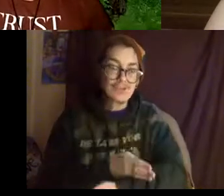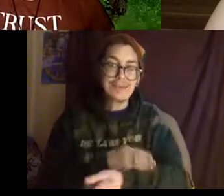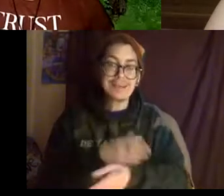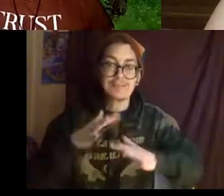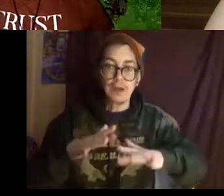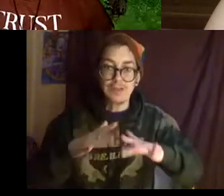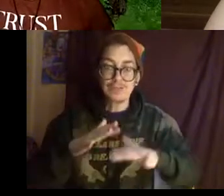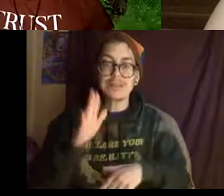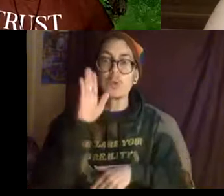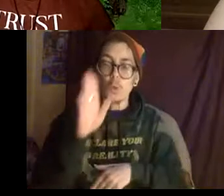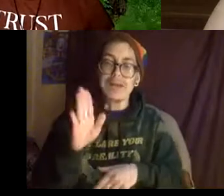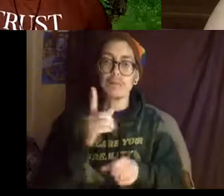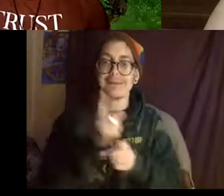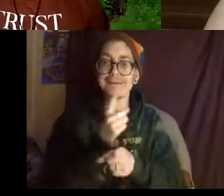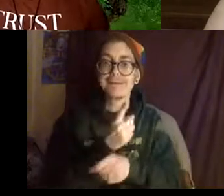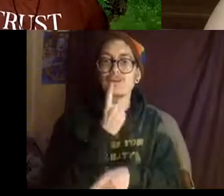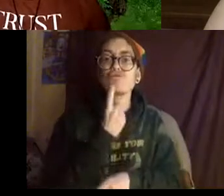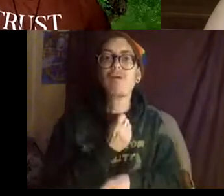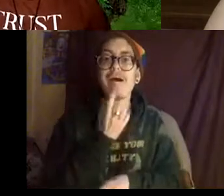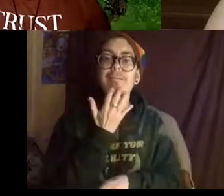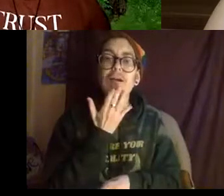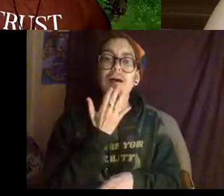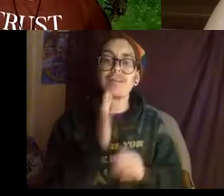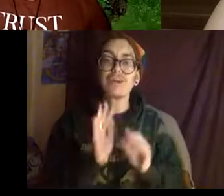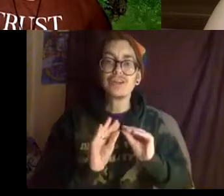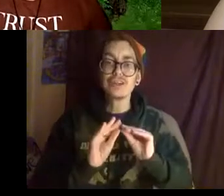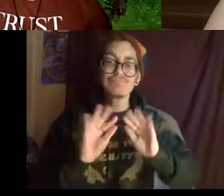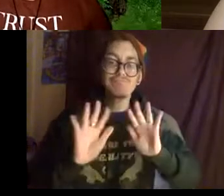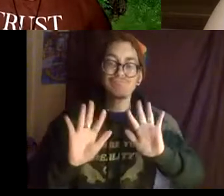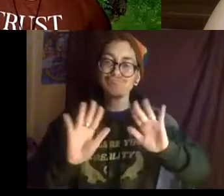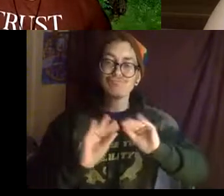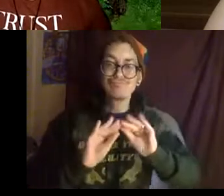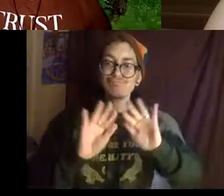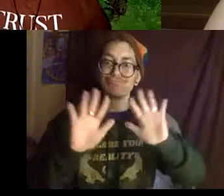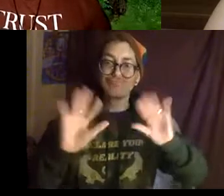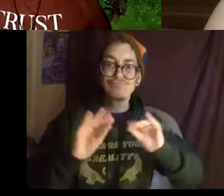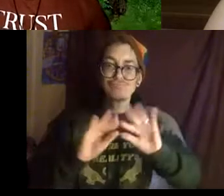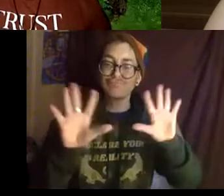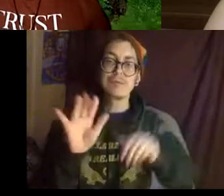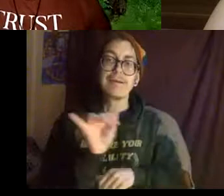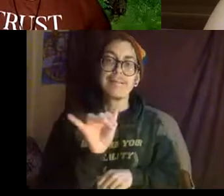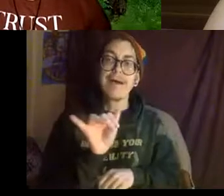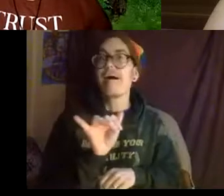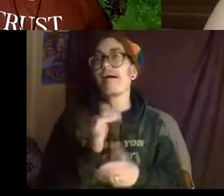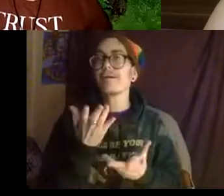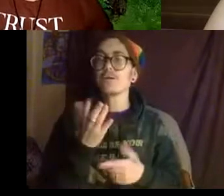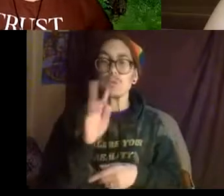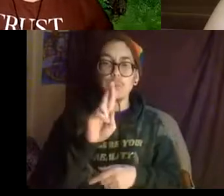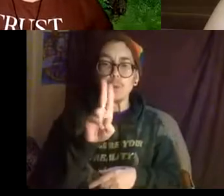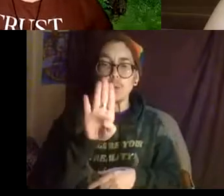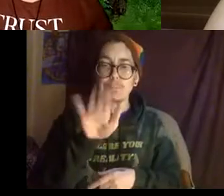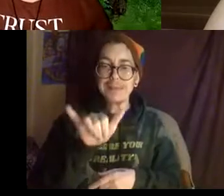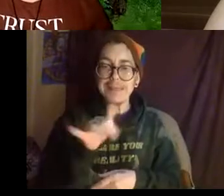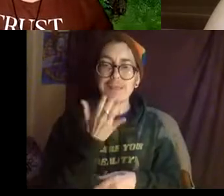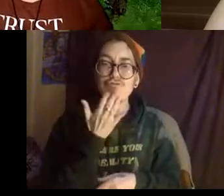And if your root chakra will have good vibrations and good energy when it's in the right space, it'll be a vibrant